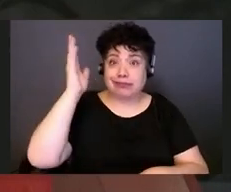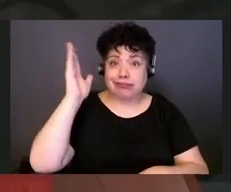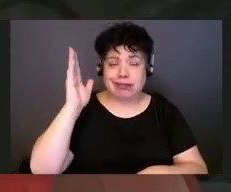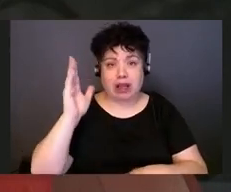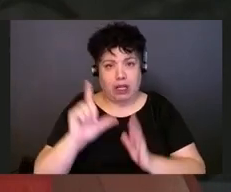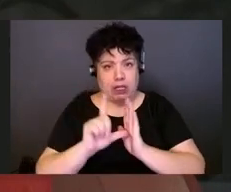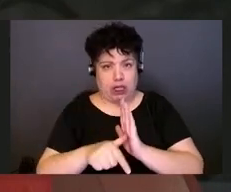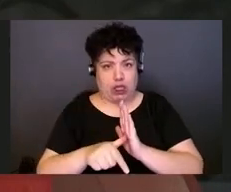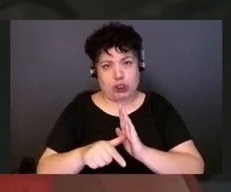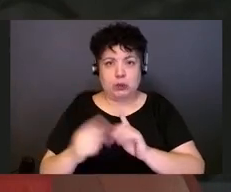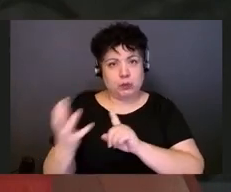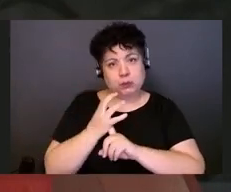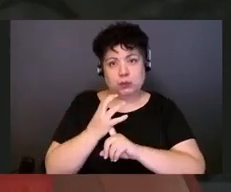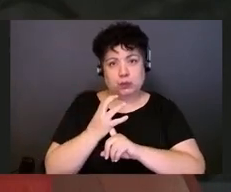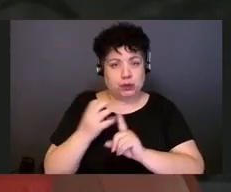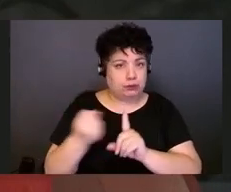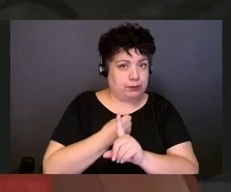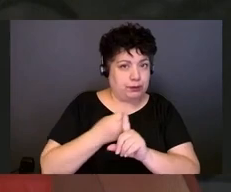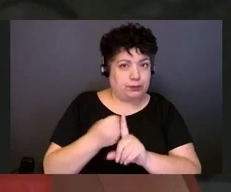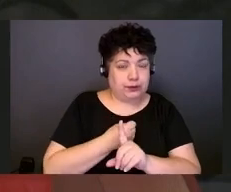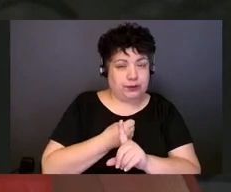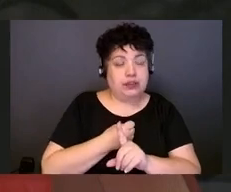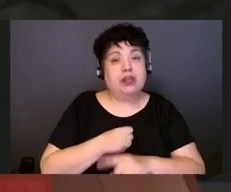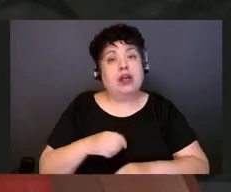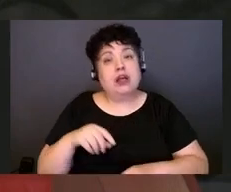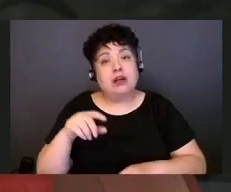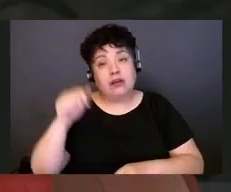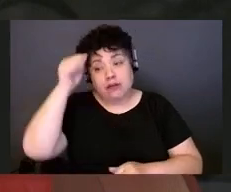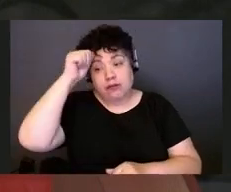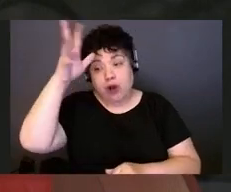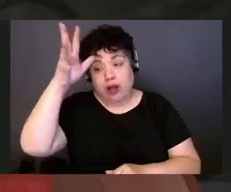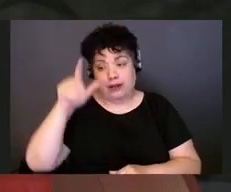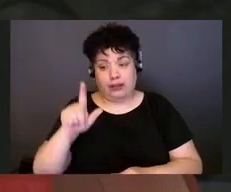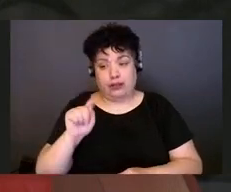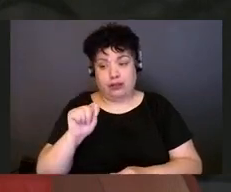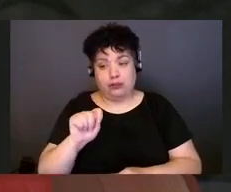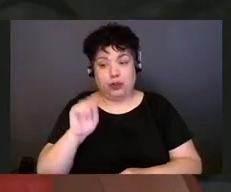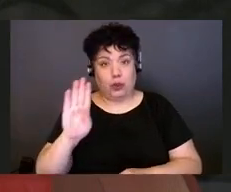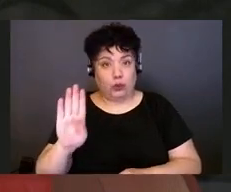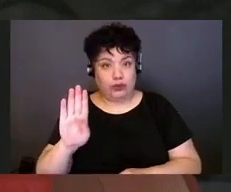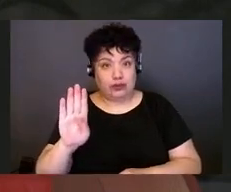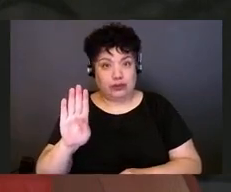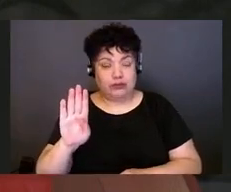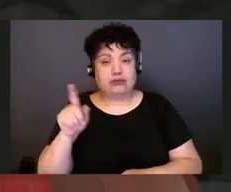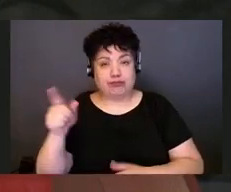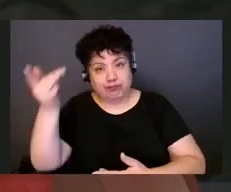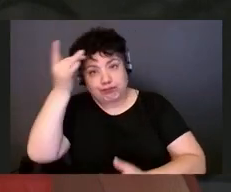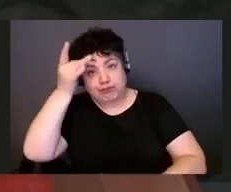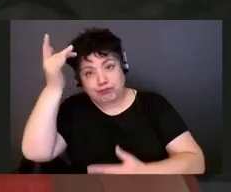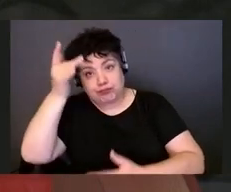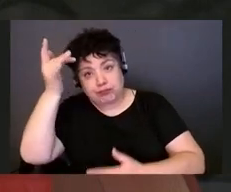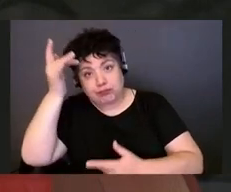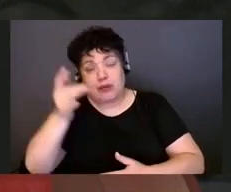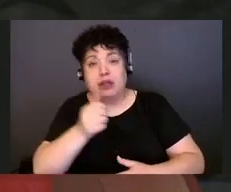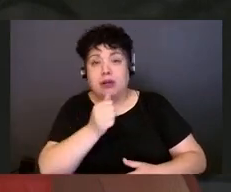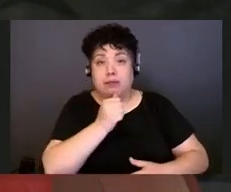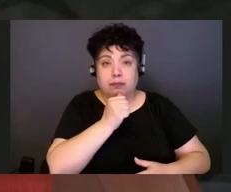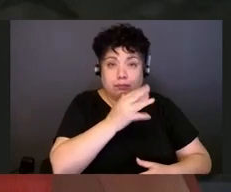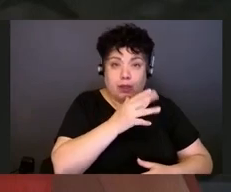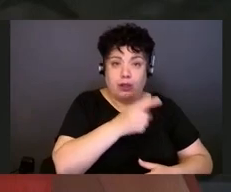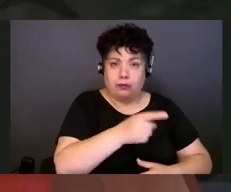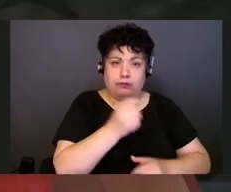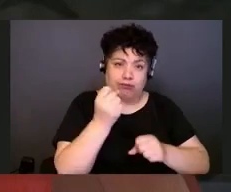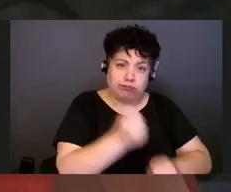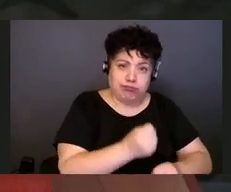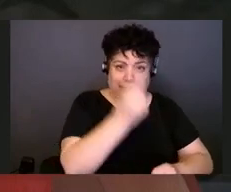My father had tuberculosis, and my mother became more Catholic than the